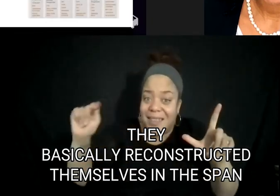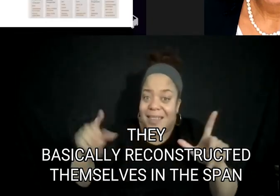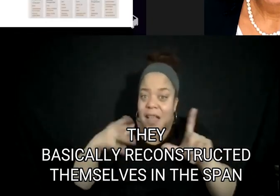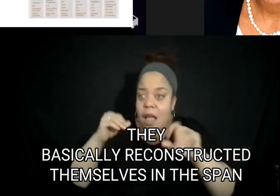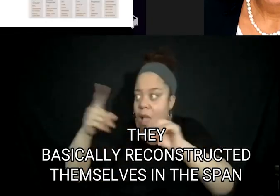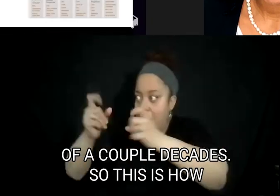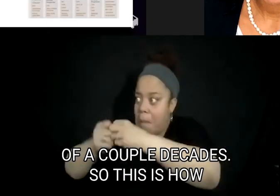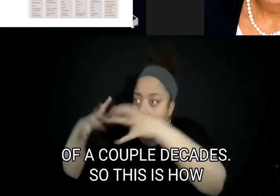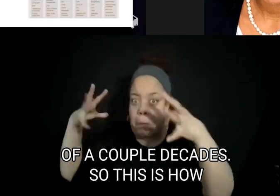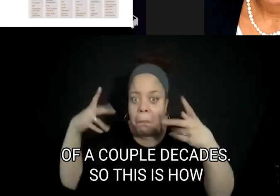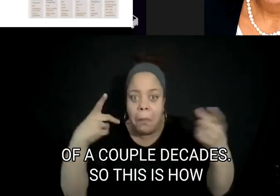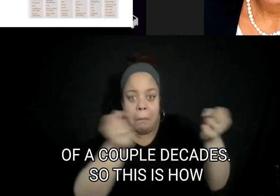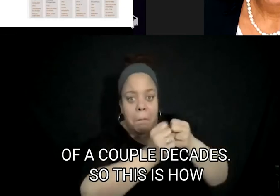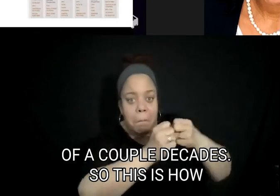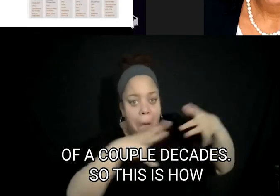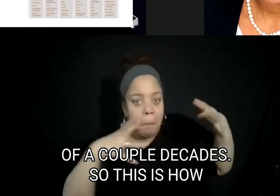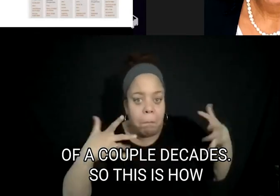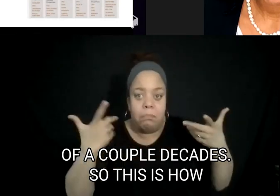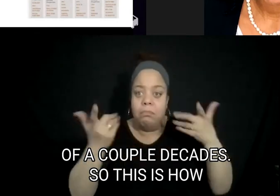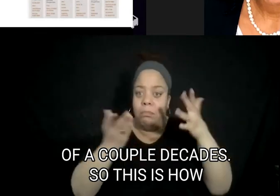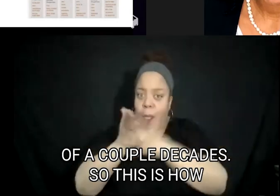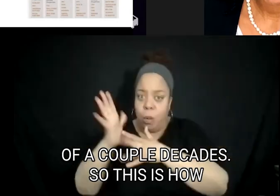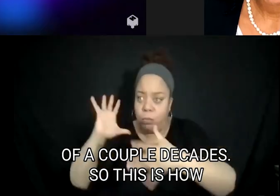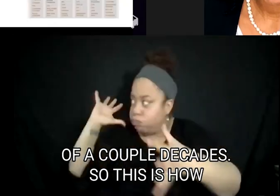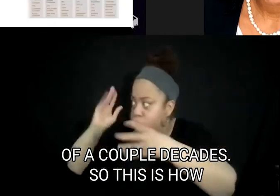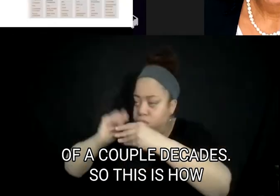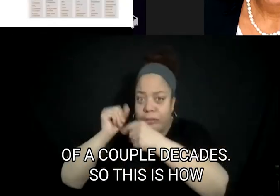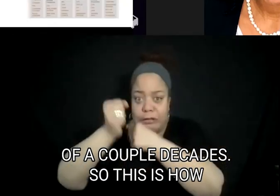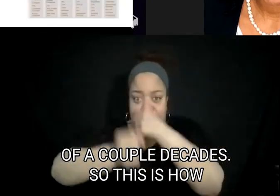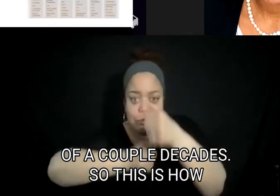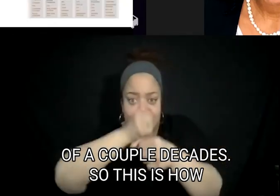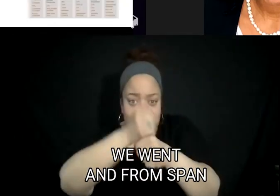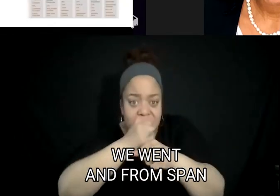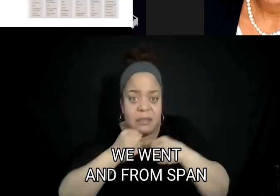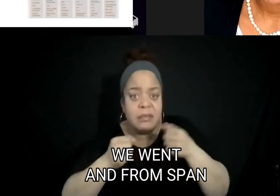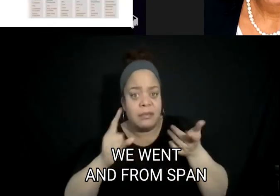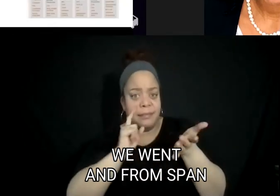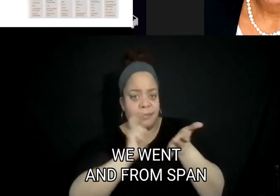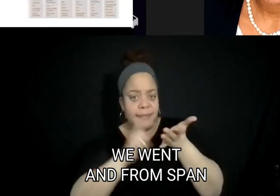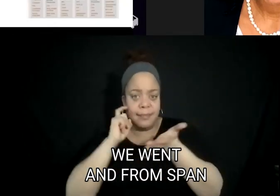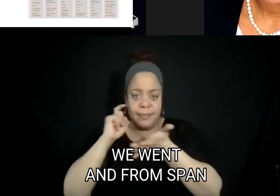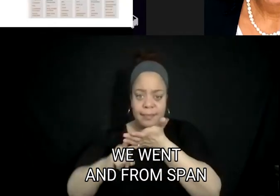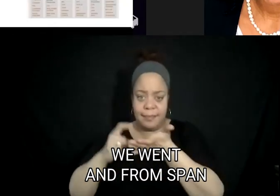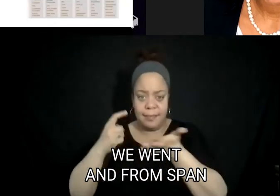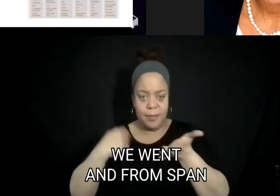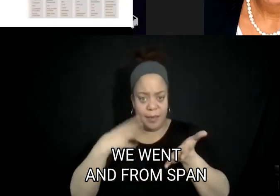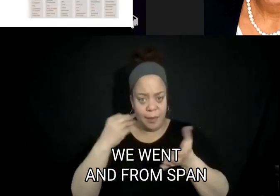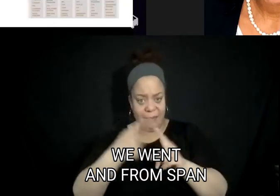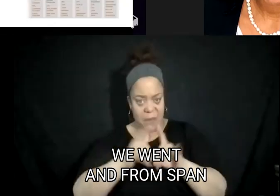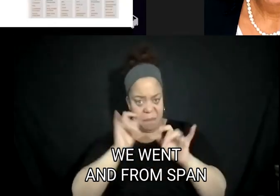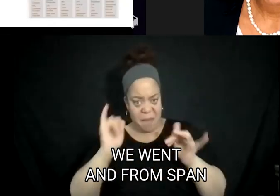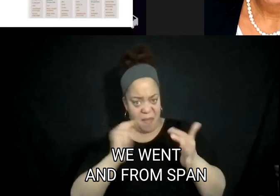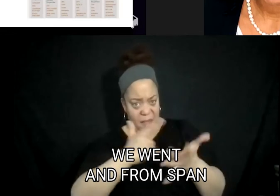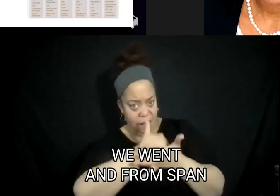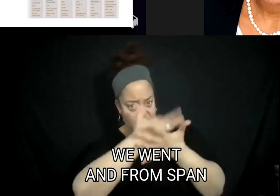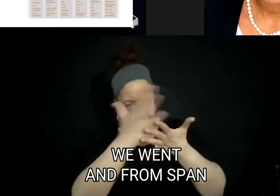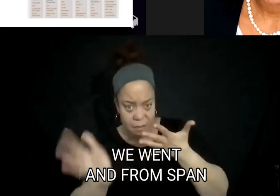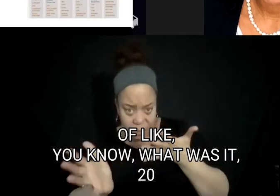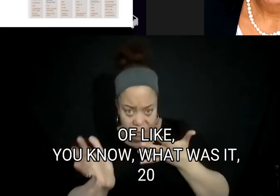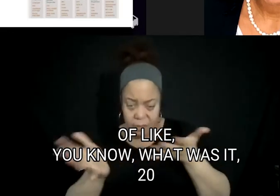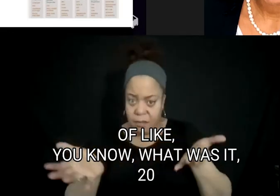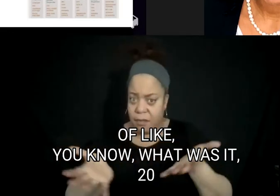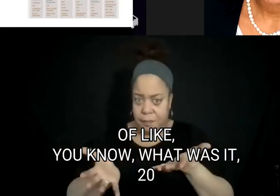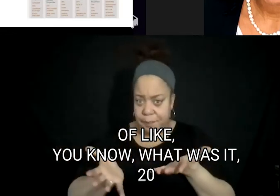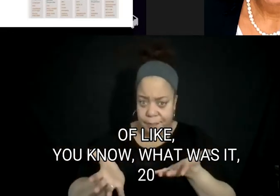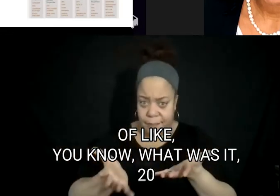know, and from a span of like, you know, what was it, 20 years to going from, you know,